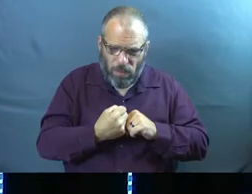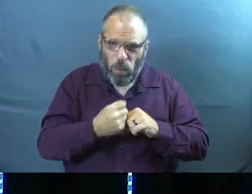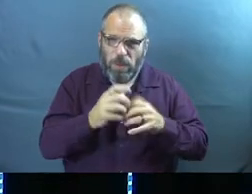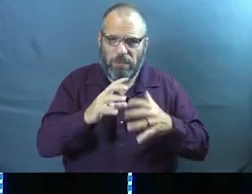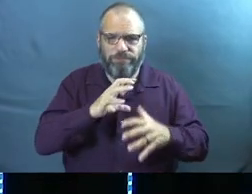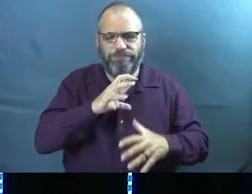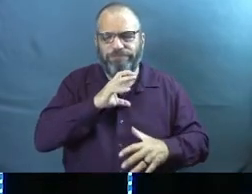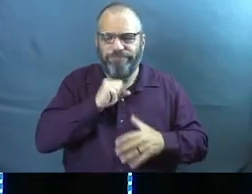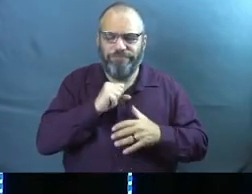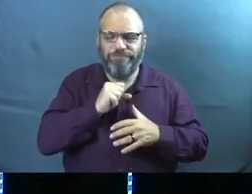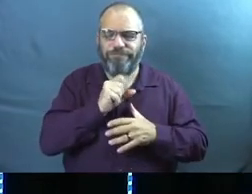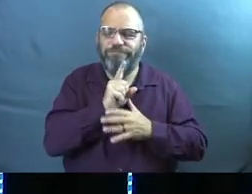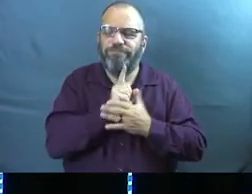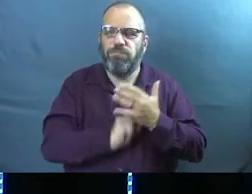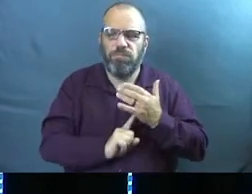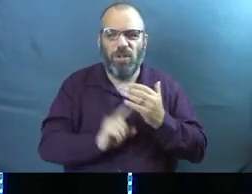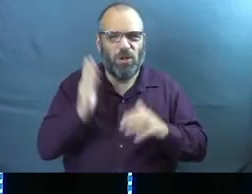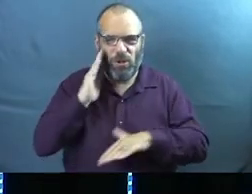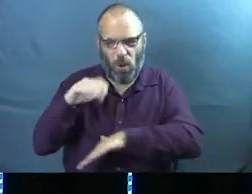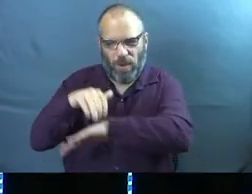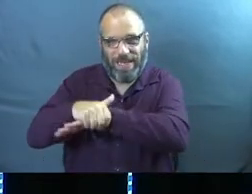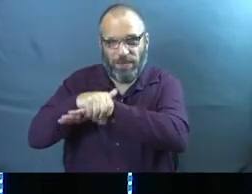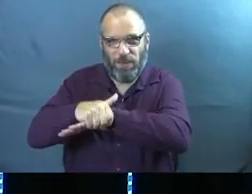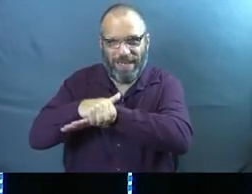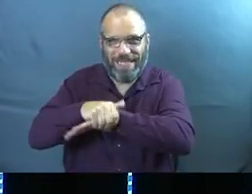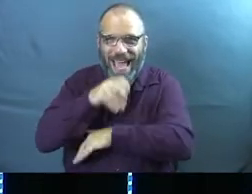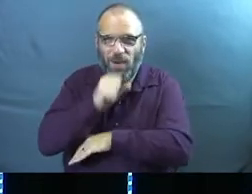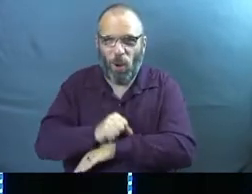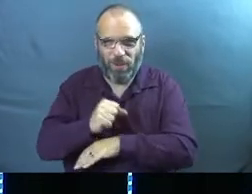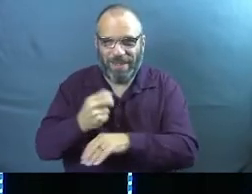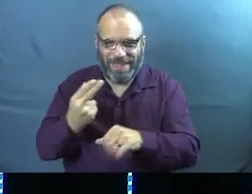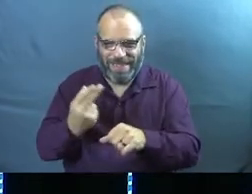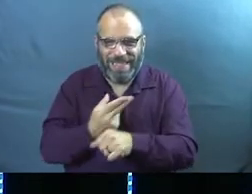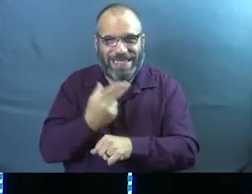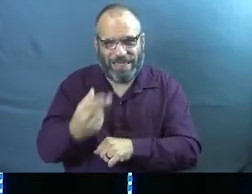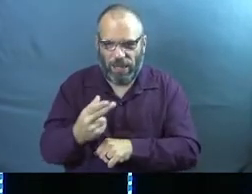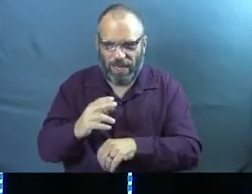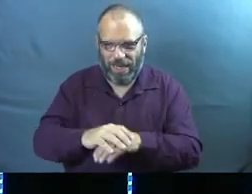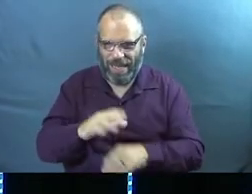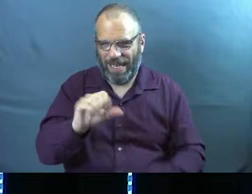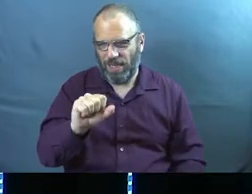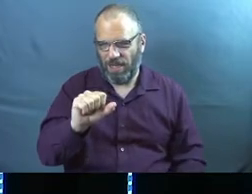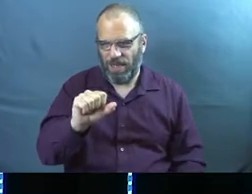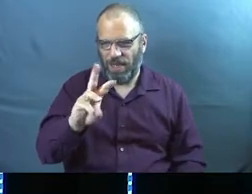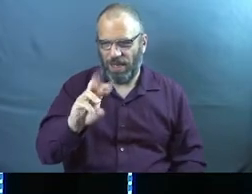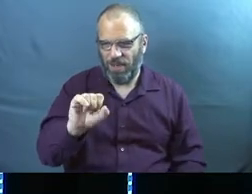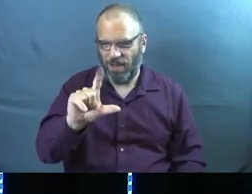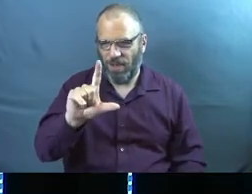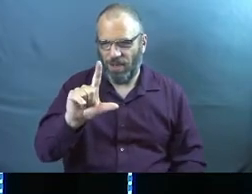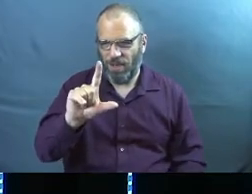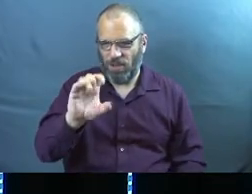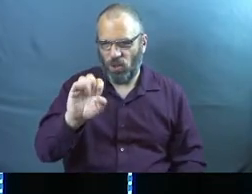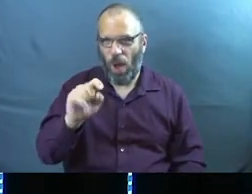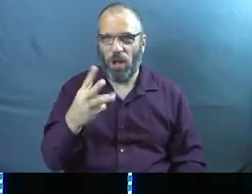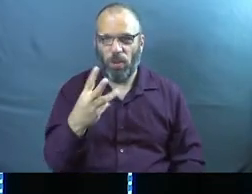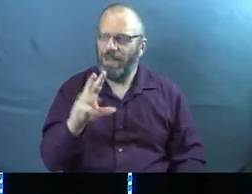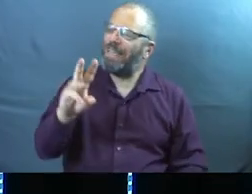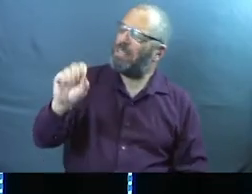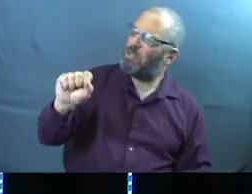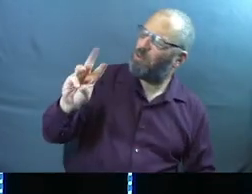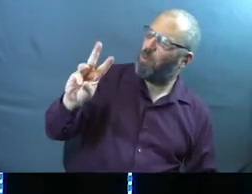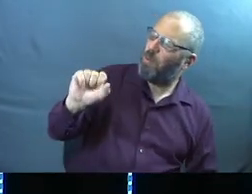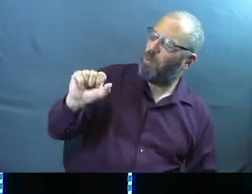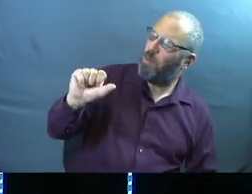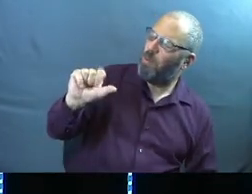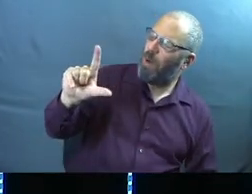up. You can tell he's British and old. Because he said, swalloweth. Love that. But